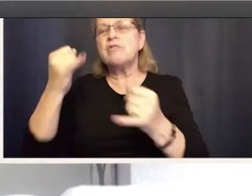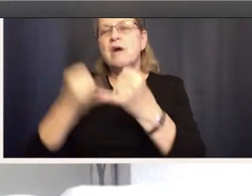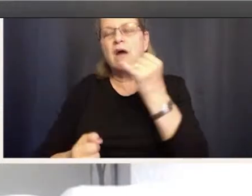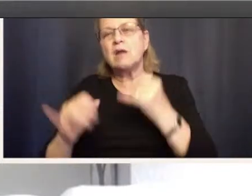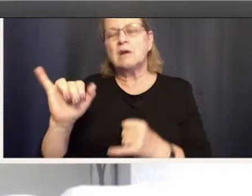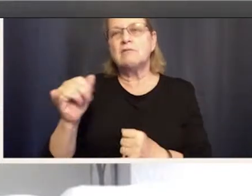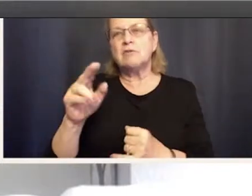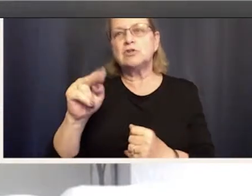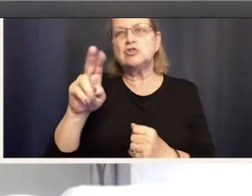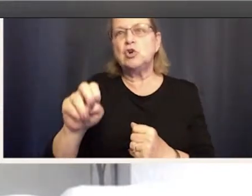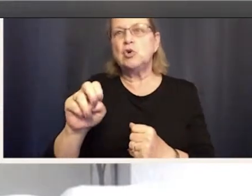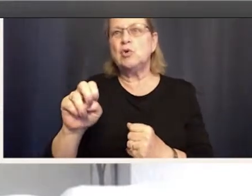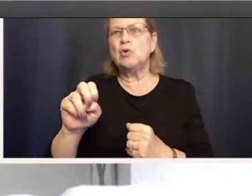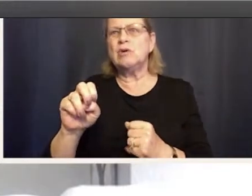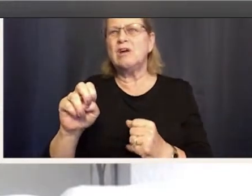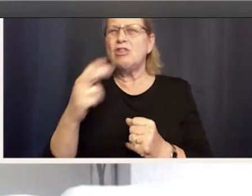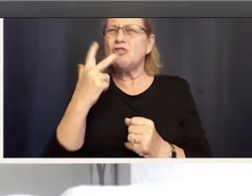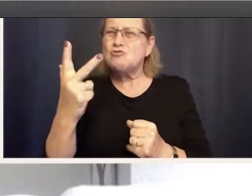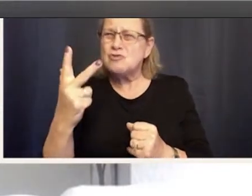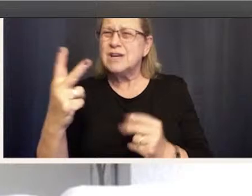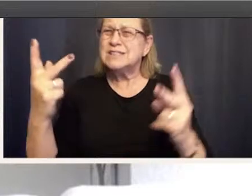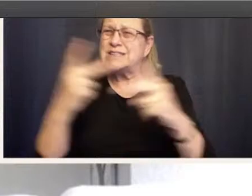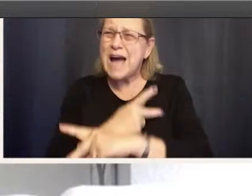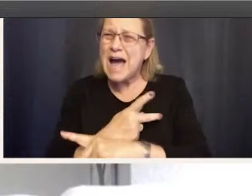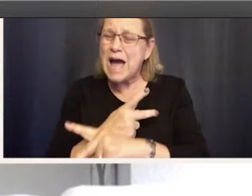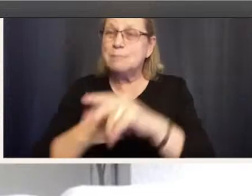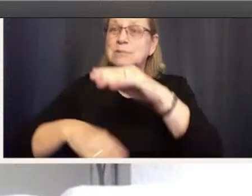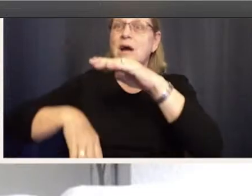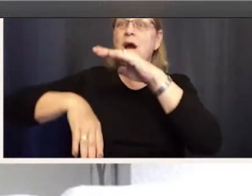month, 3-to-1, up to